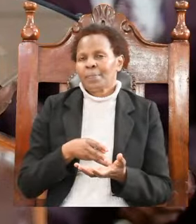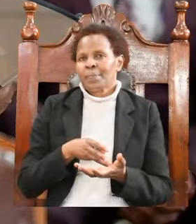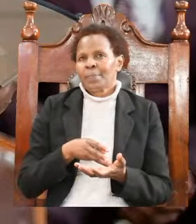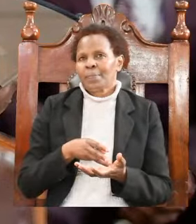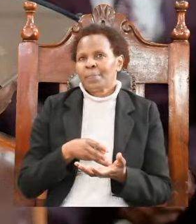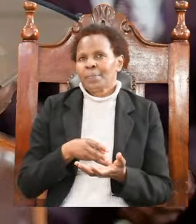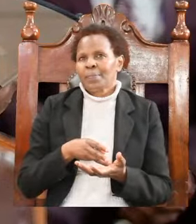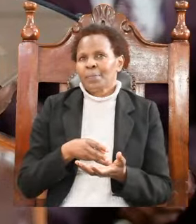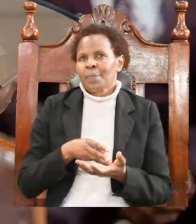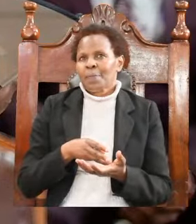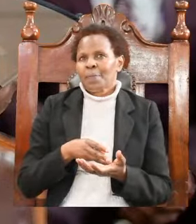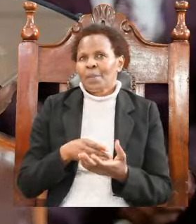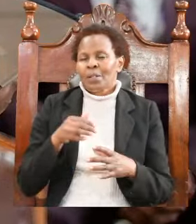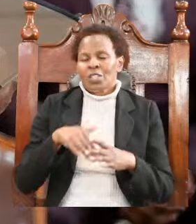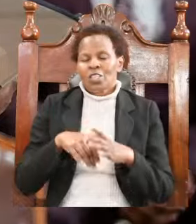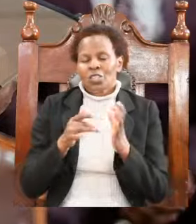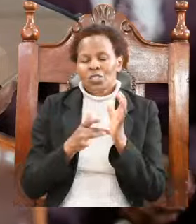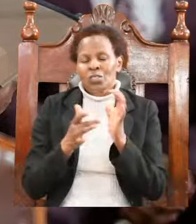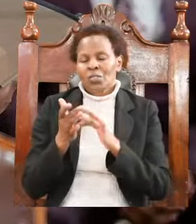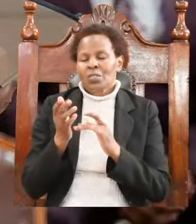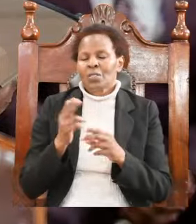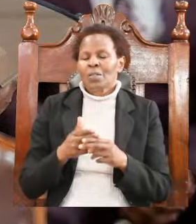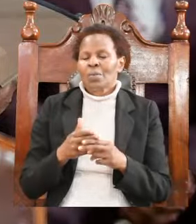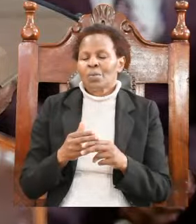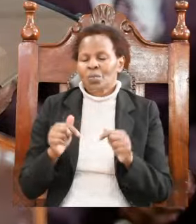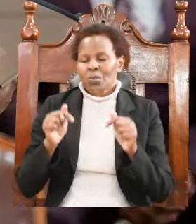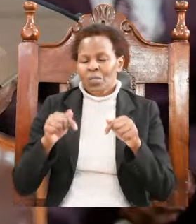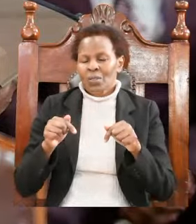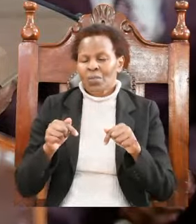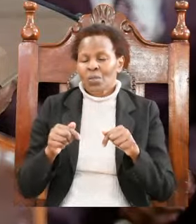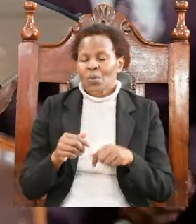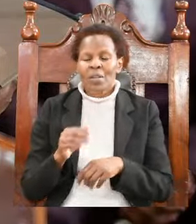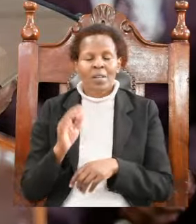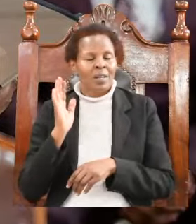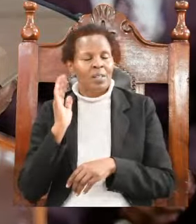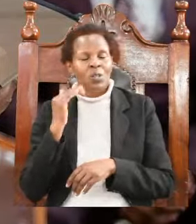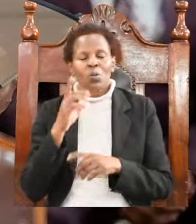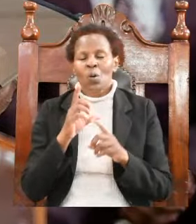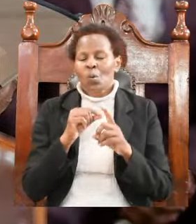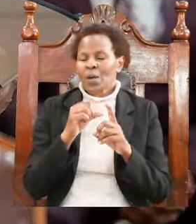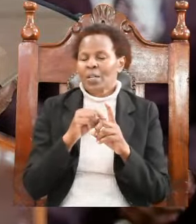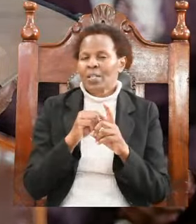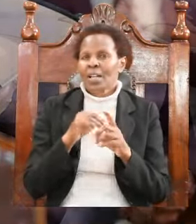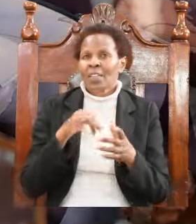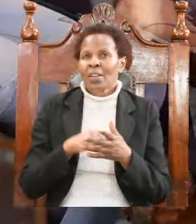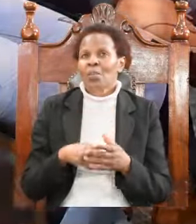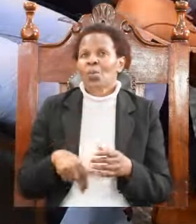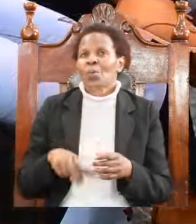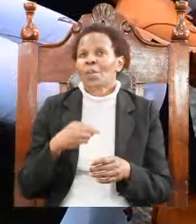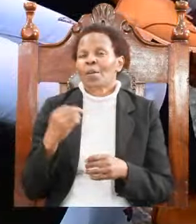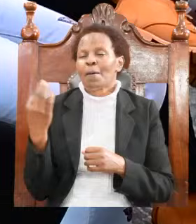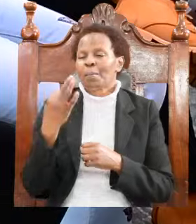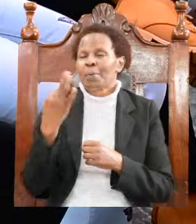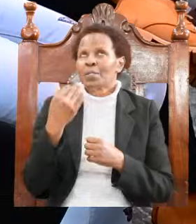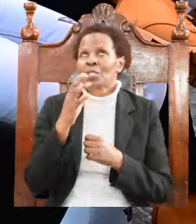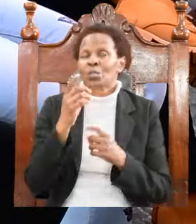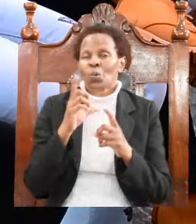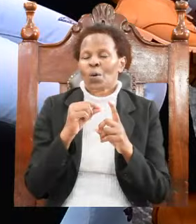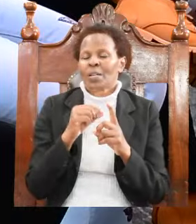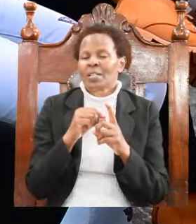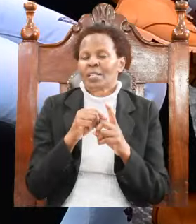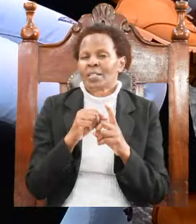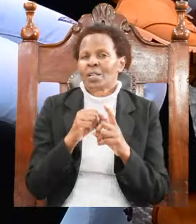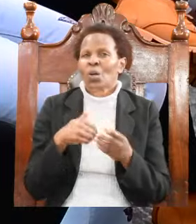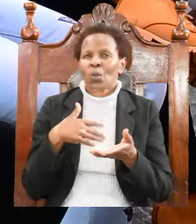to your good deeds in the name of Jesus. Today we have heard your word about preaching. And we pray that, Lord, we will preach